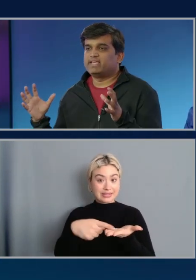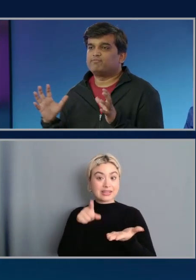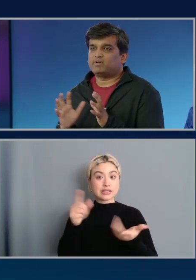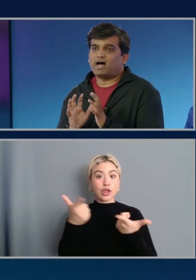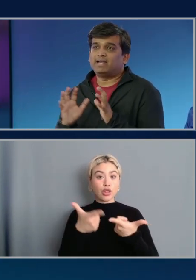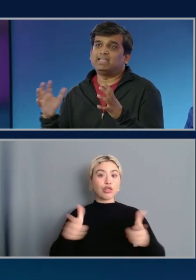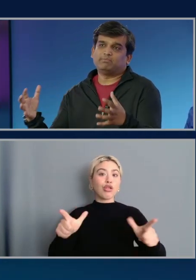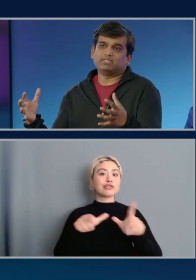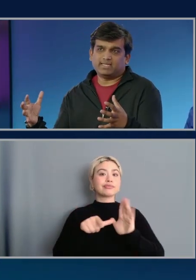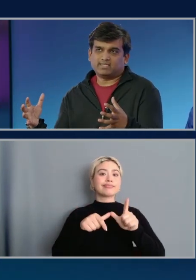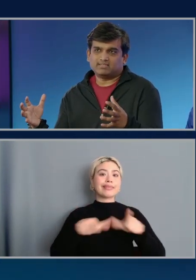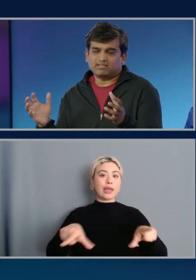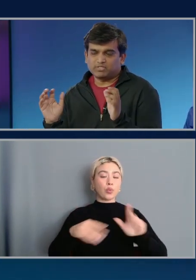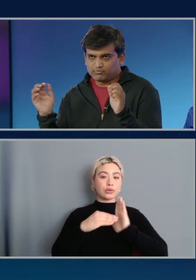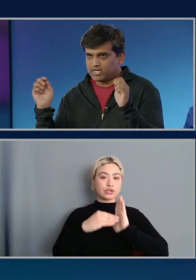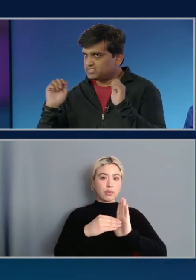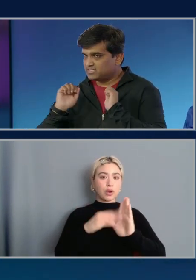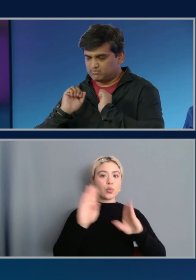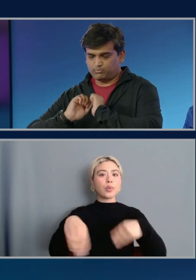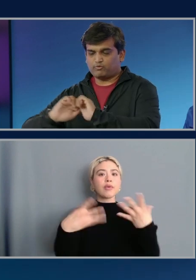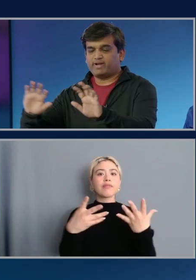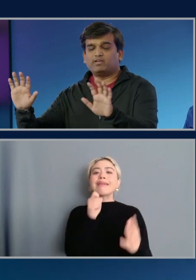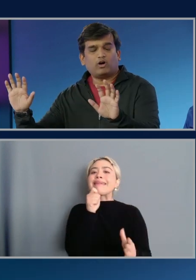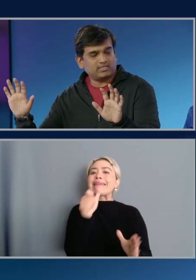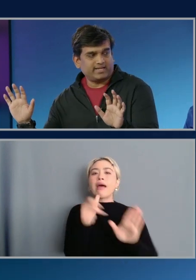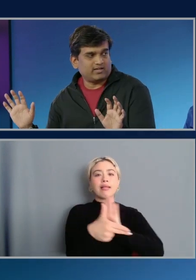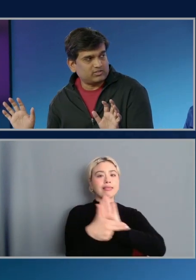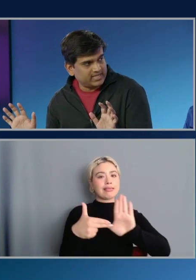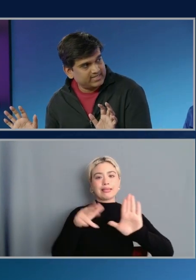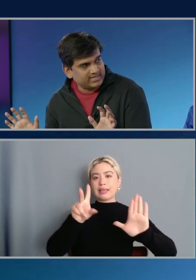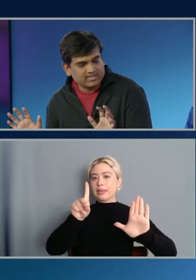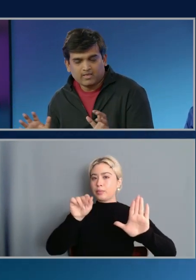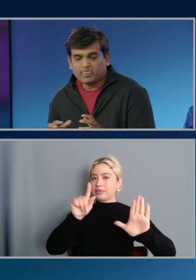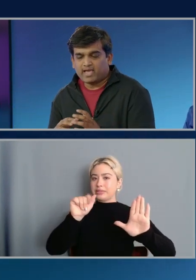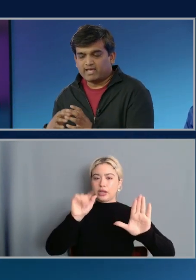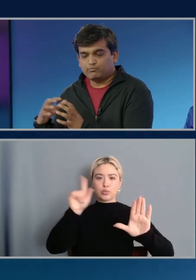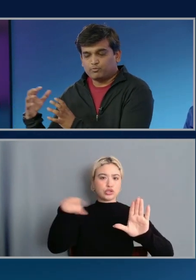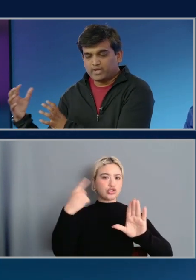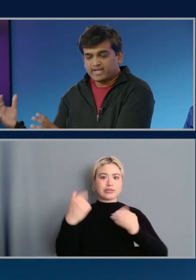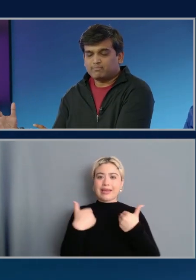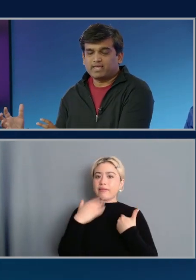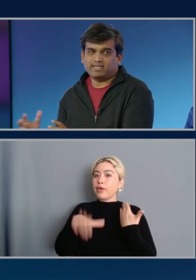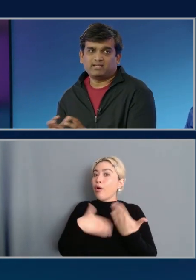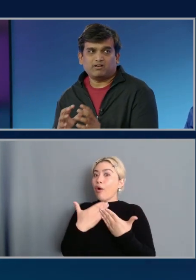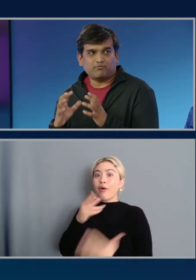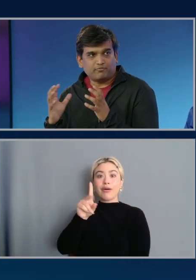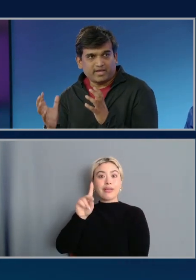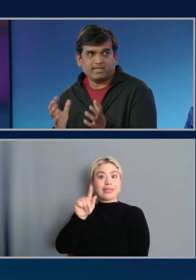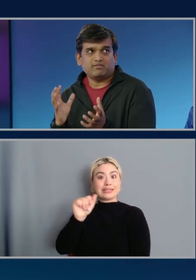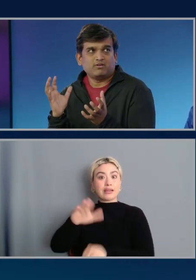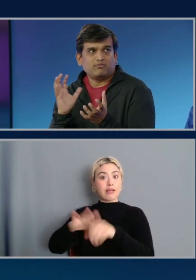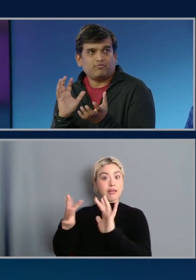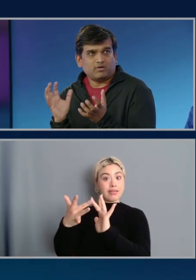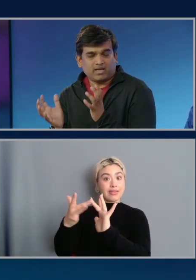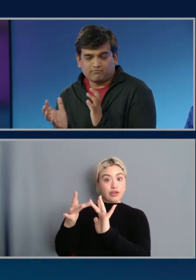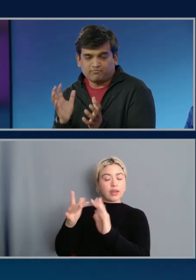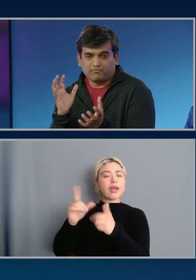we give unlabeled data. That means we are just providing all the data on the internet, and we end up getting a